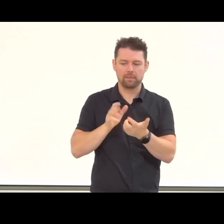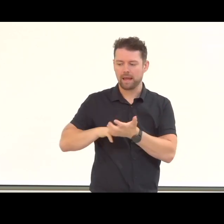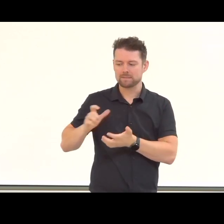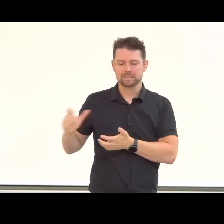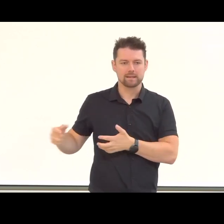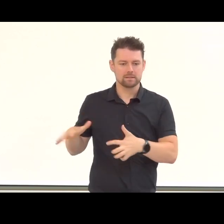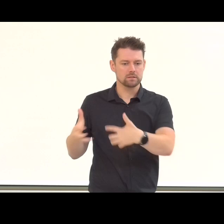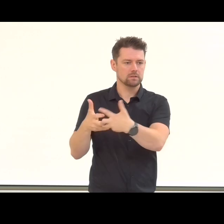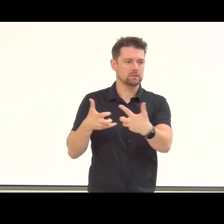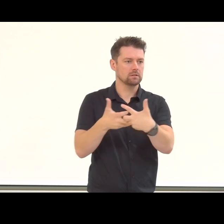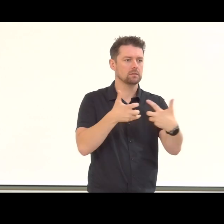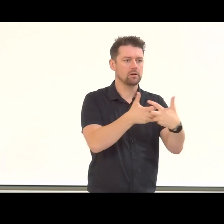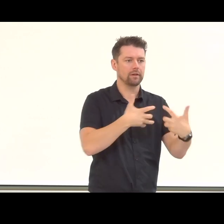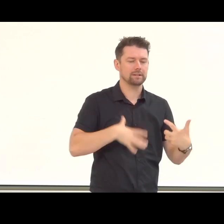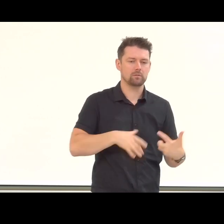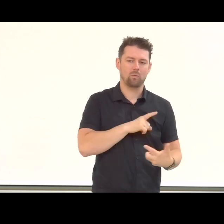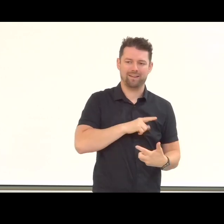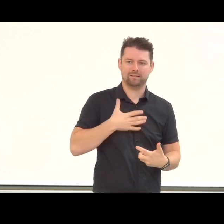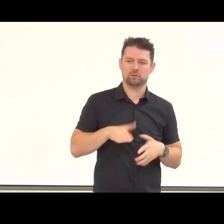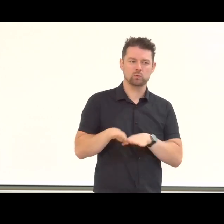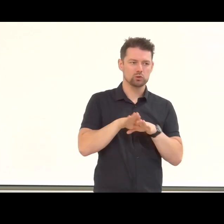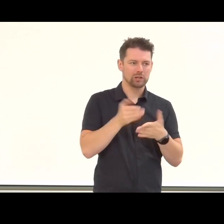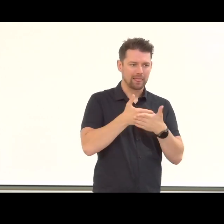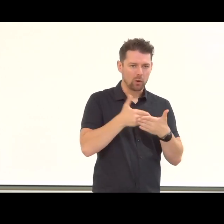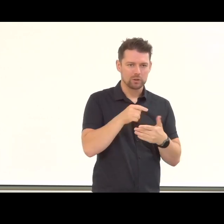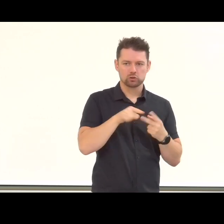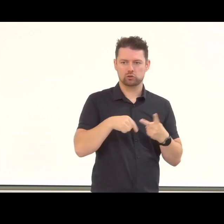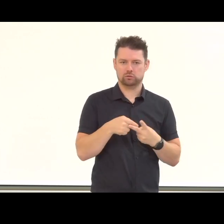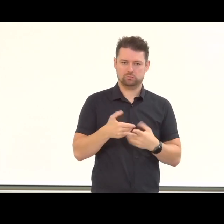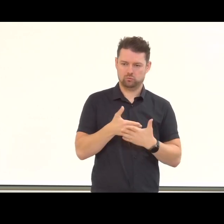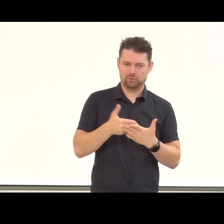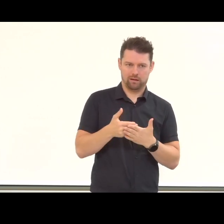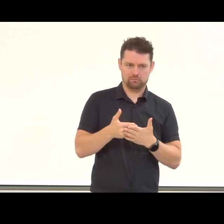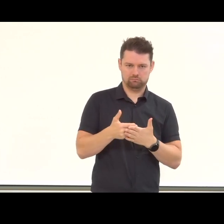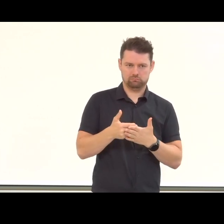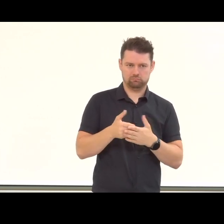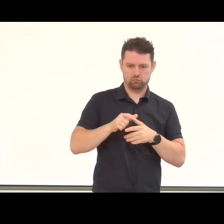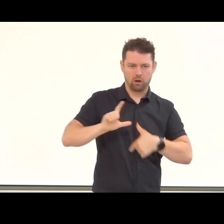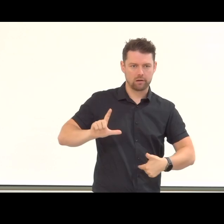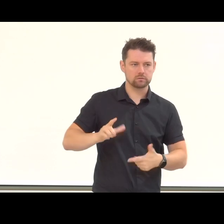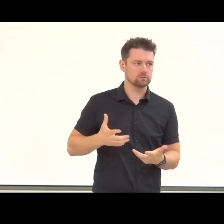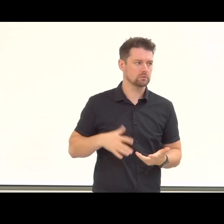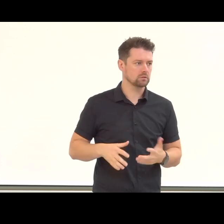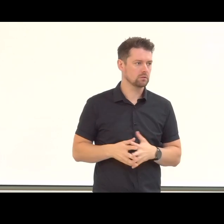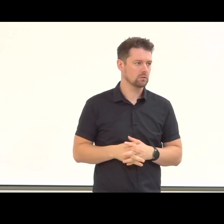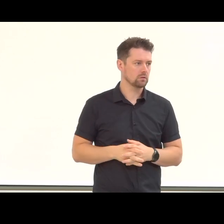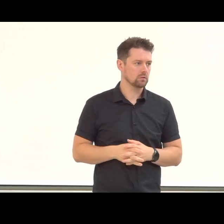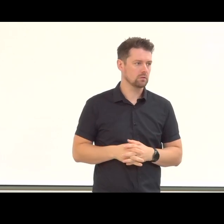because people need to have a common language, a common common terminology. Yeah. Hmm?